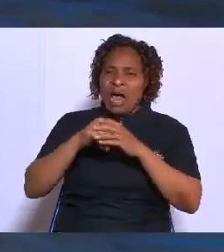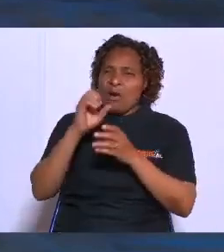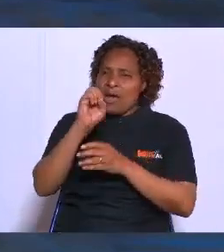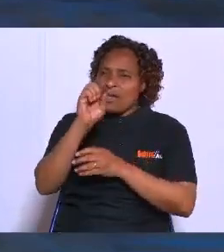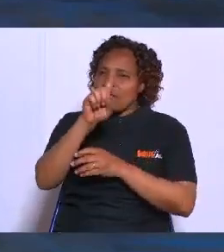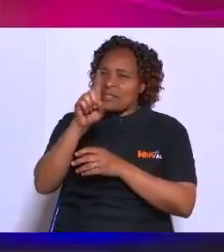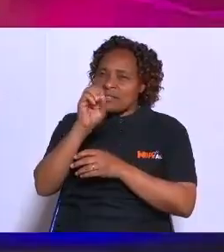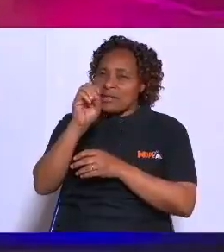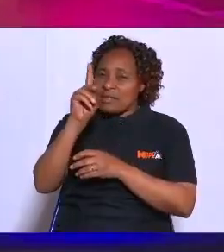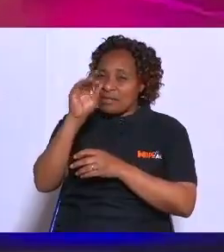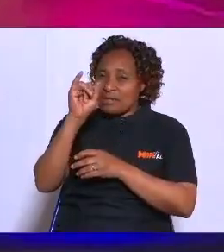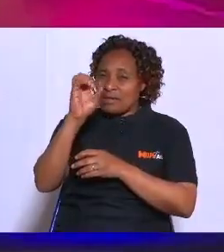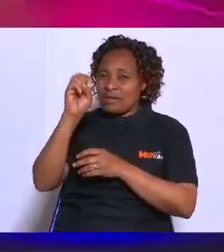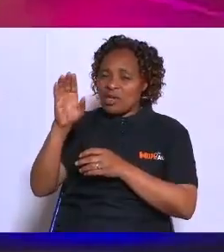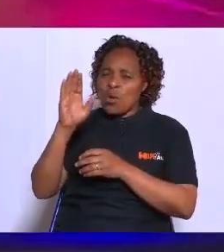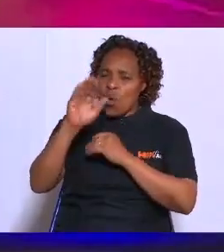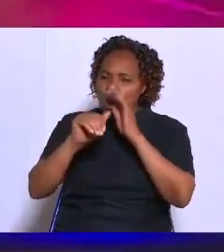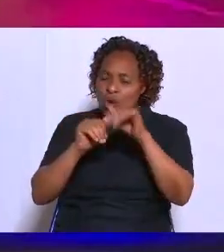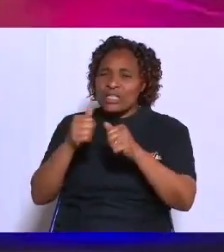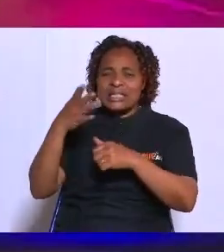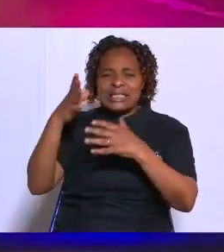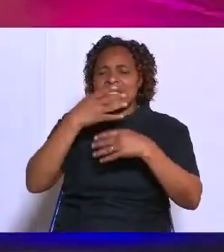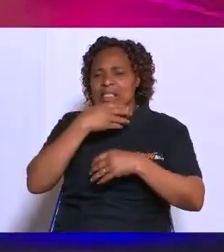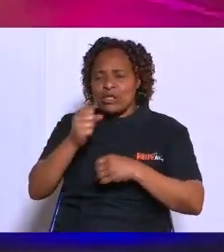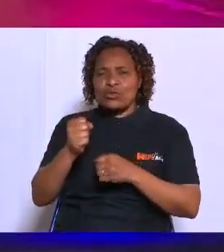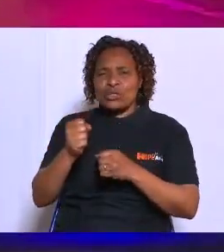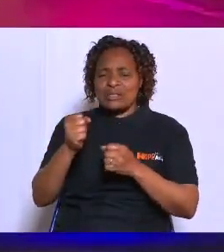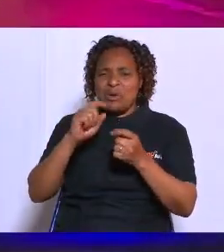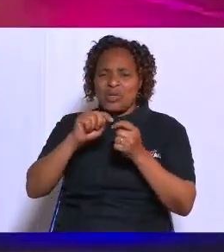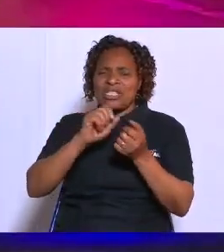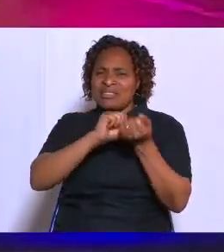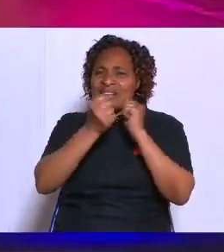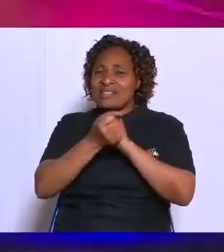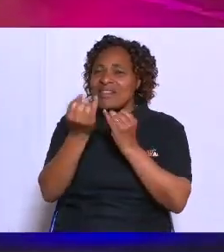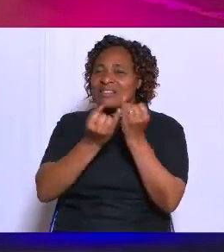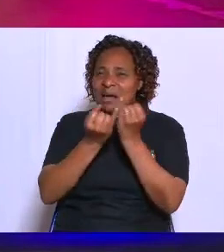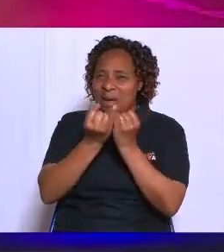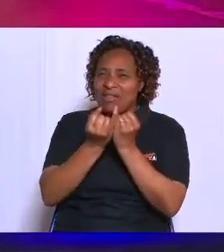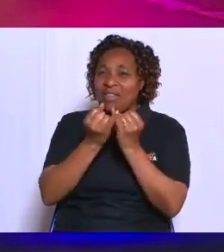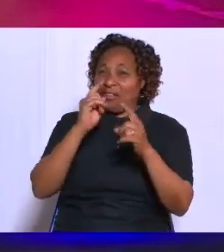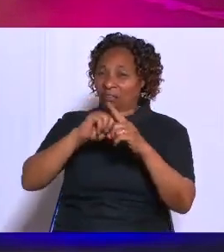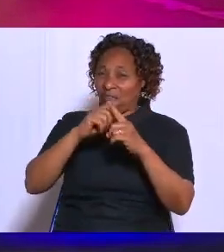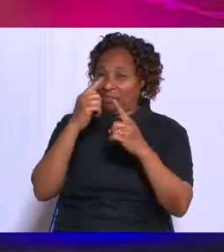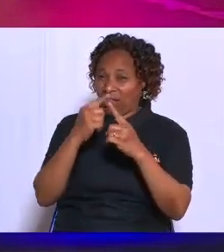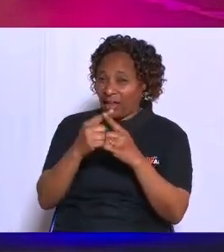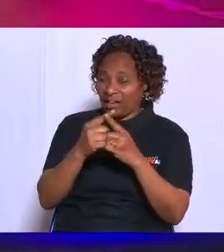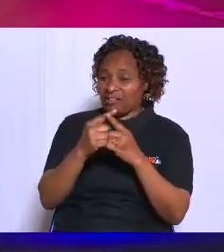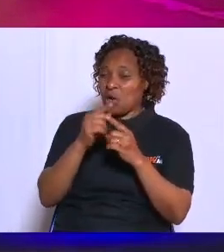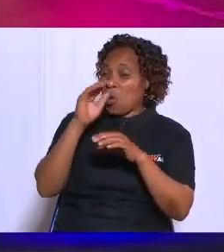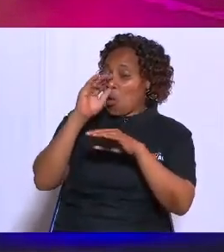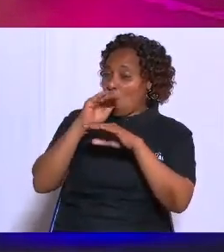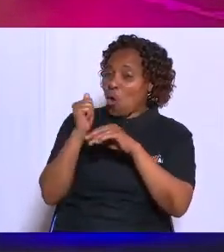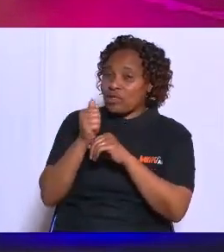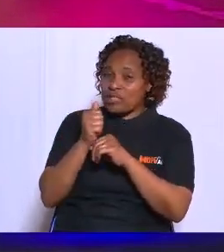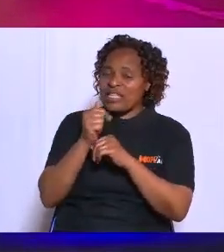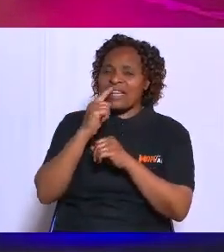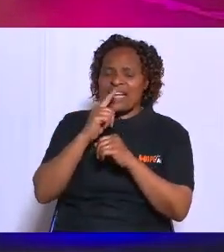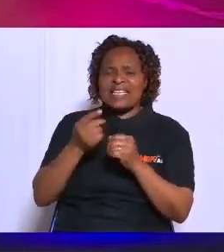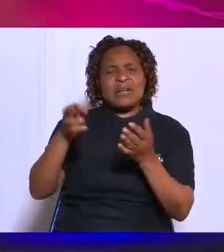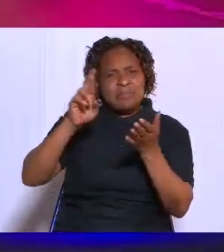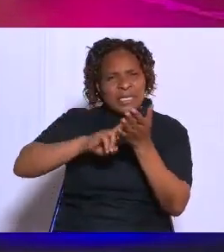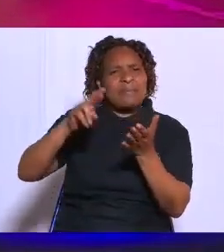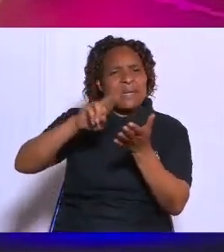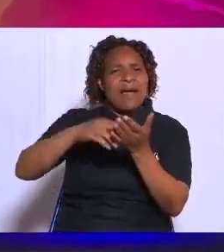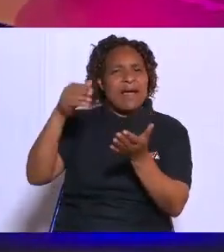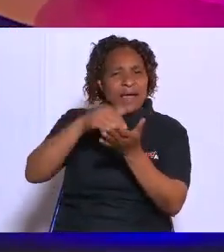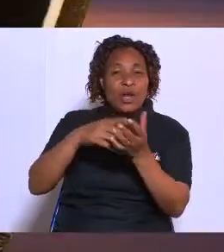called out to those Jews that had turned their back on the Sabbath and he and and he called out and he repeated the words